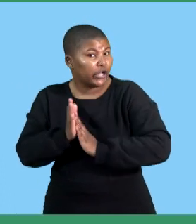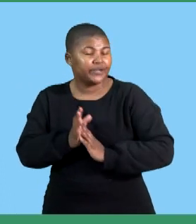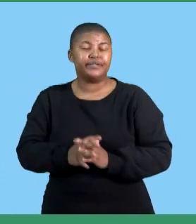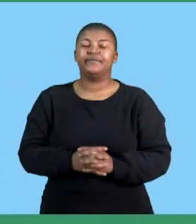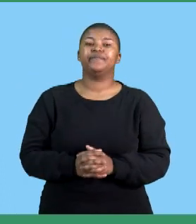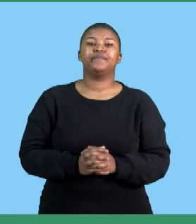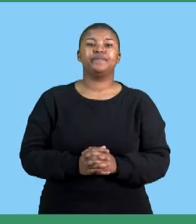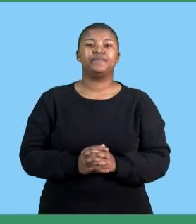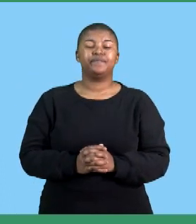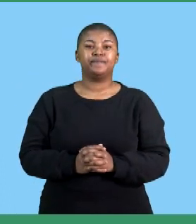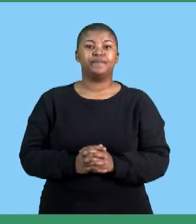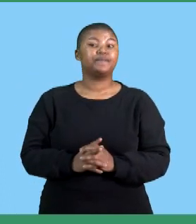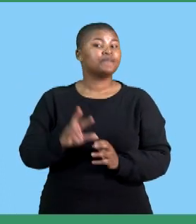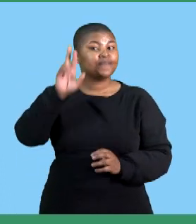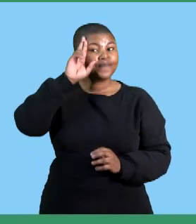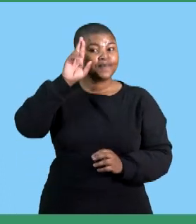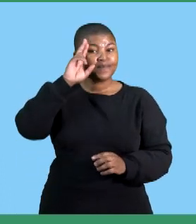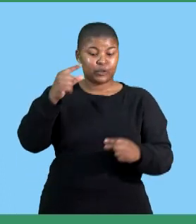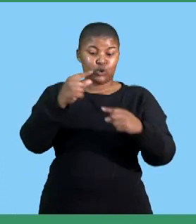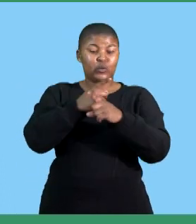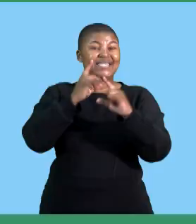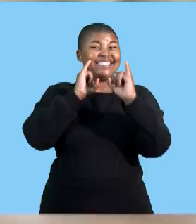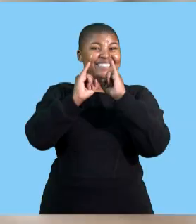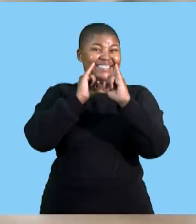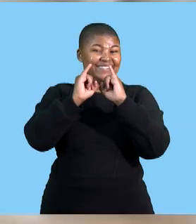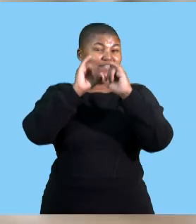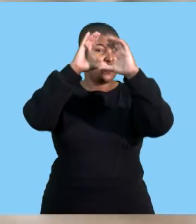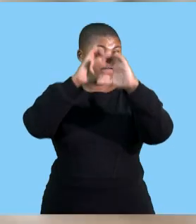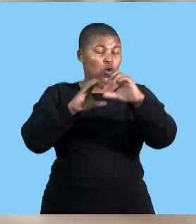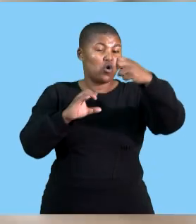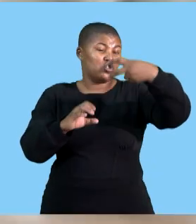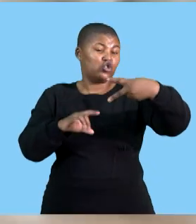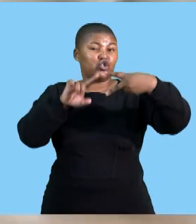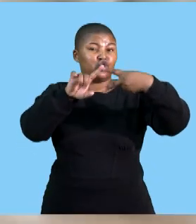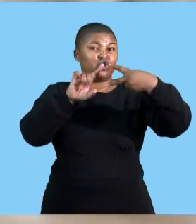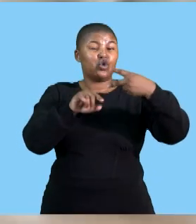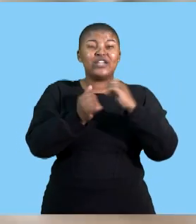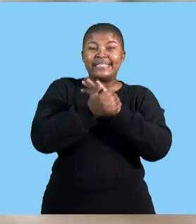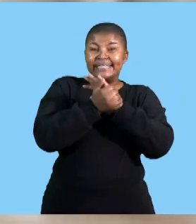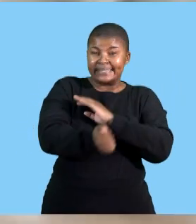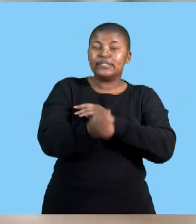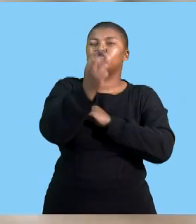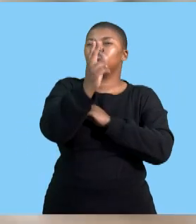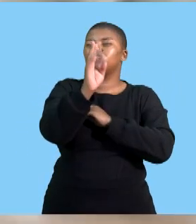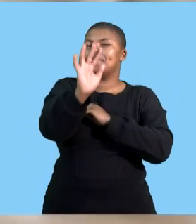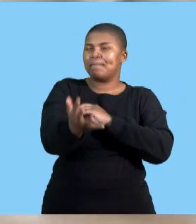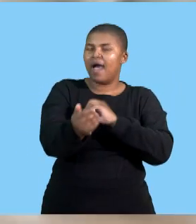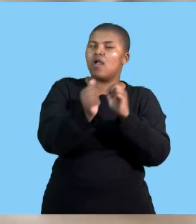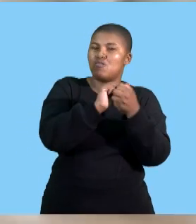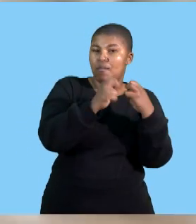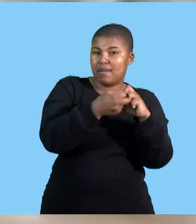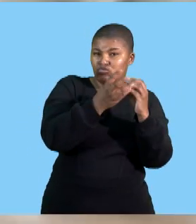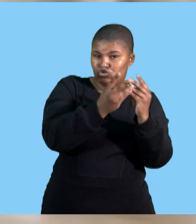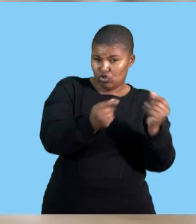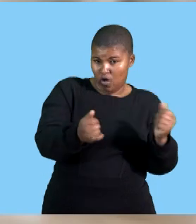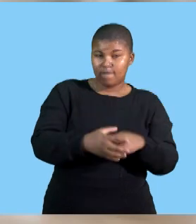Now, remember that in grade 11, we are only focusing on 2 problem-solving techniques. And in order